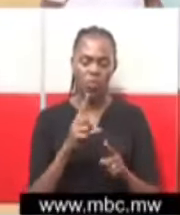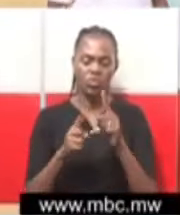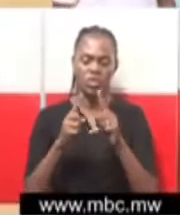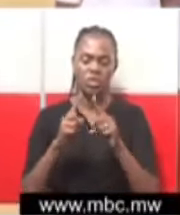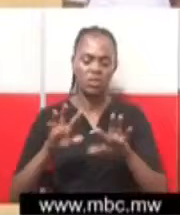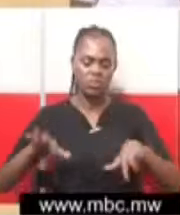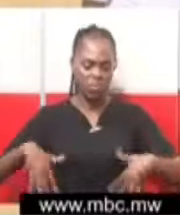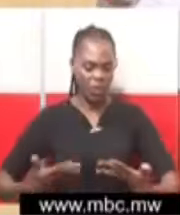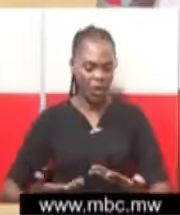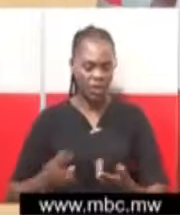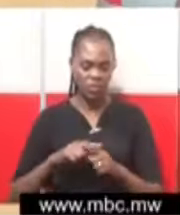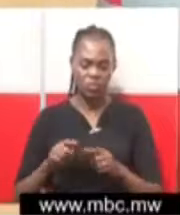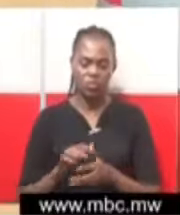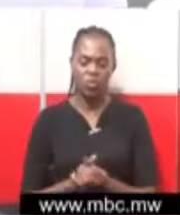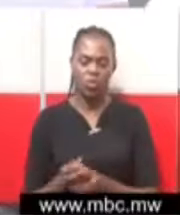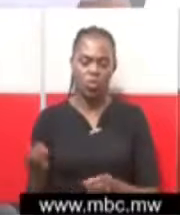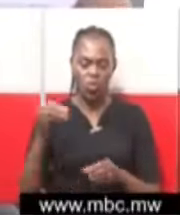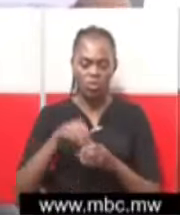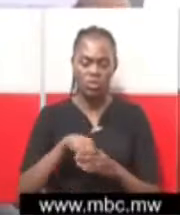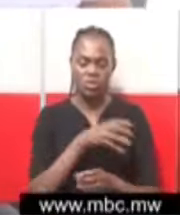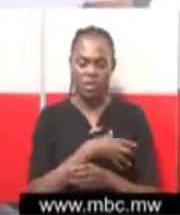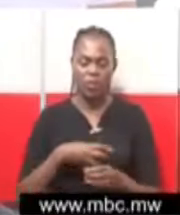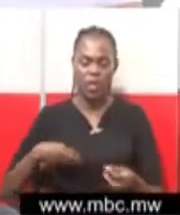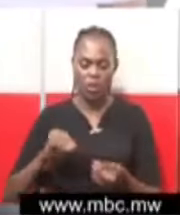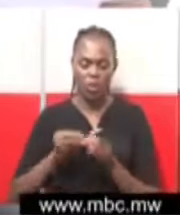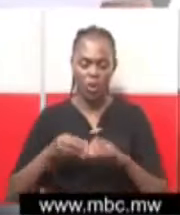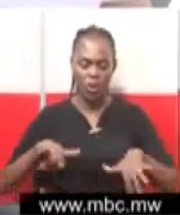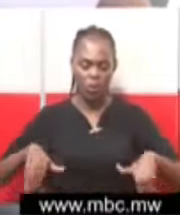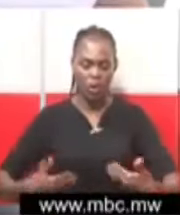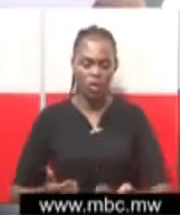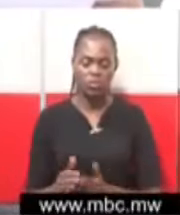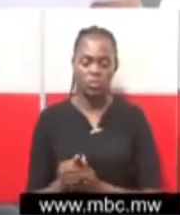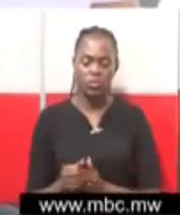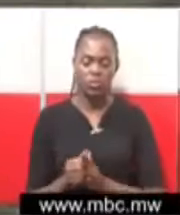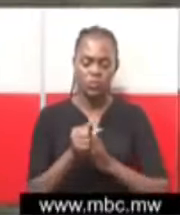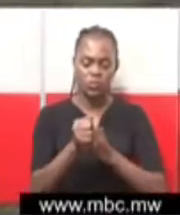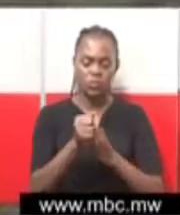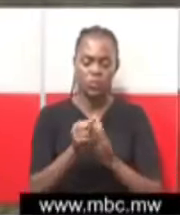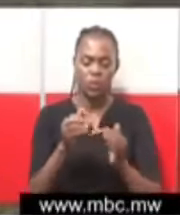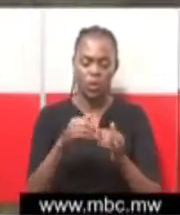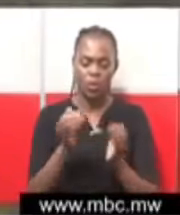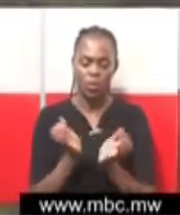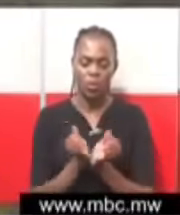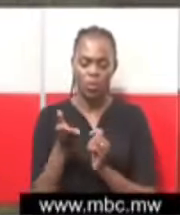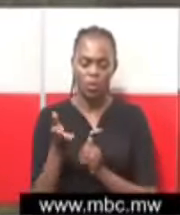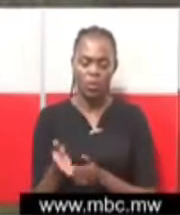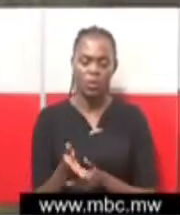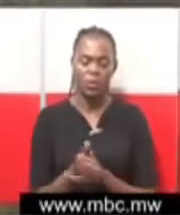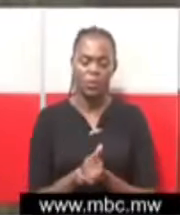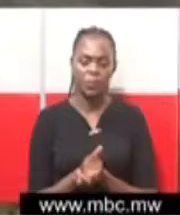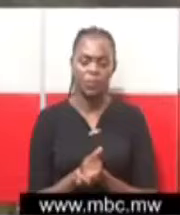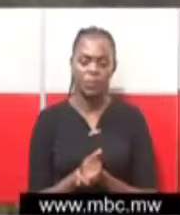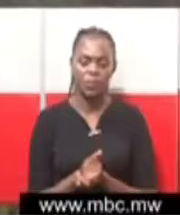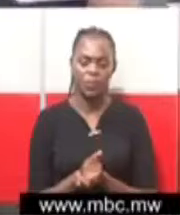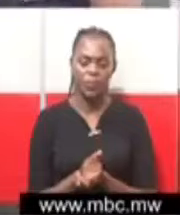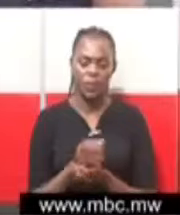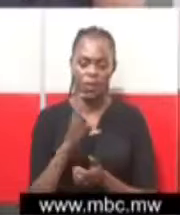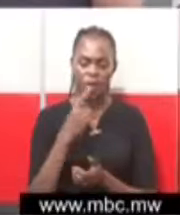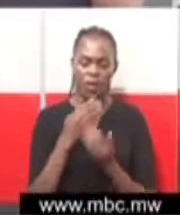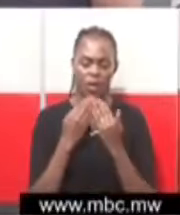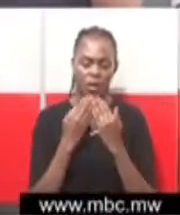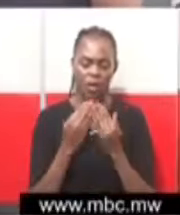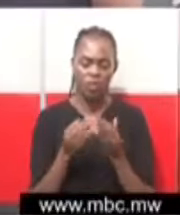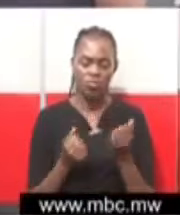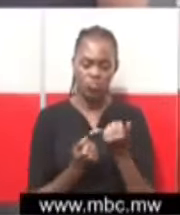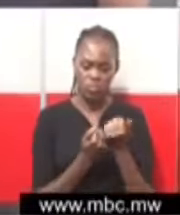environment is conducive to women's participation. Team leader for social sector at the EU delegation to Malawi, Michele Krimela, has since pledged